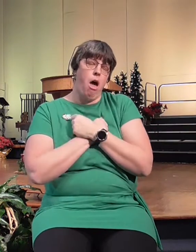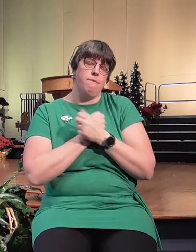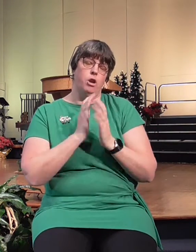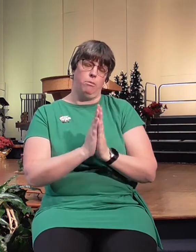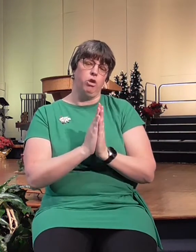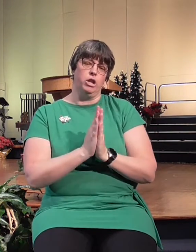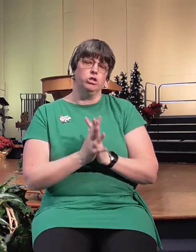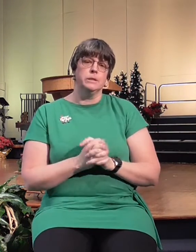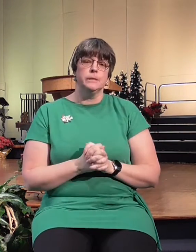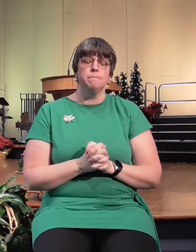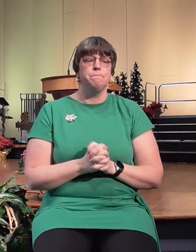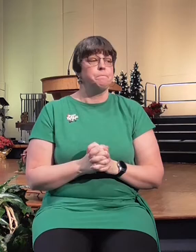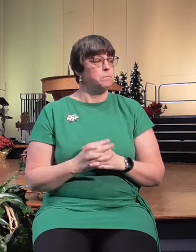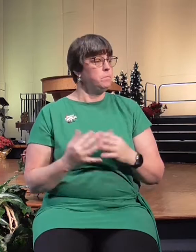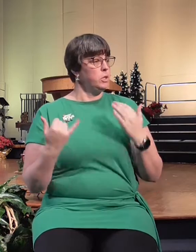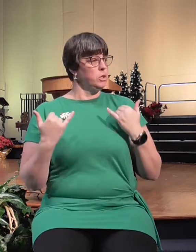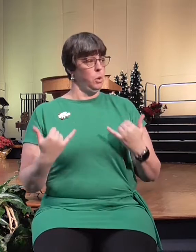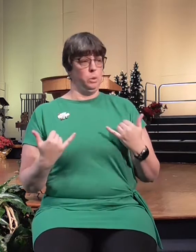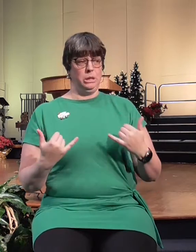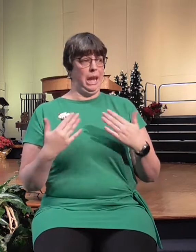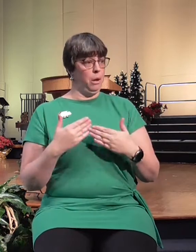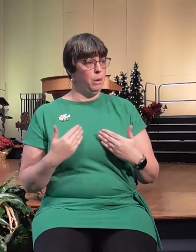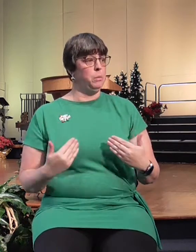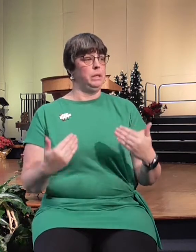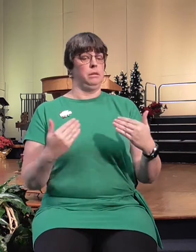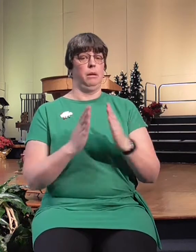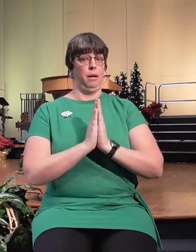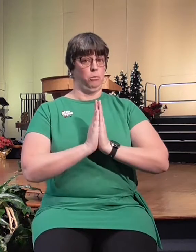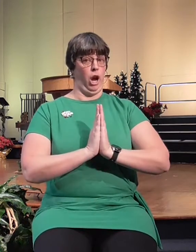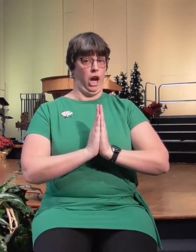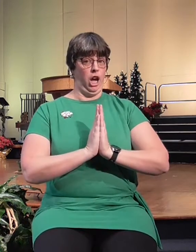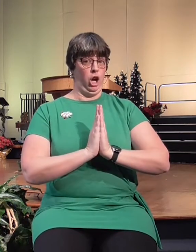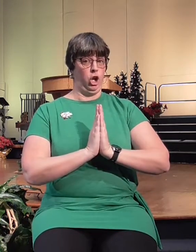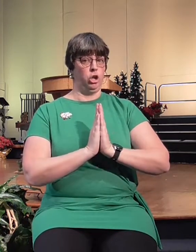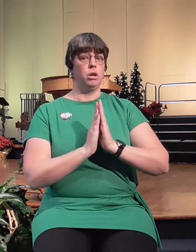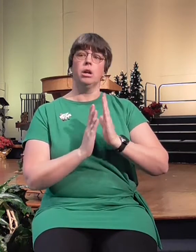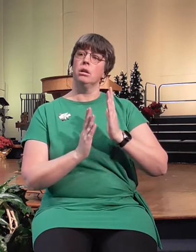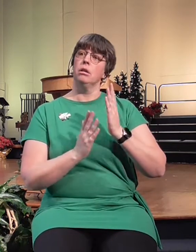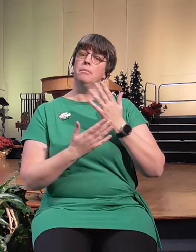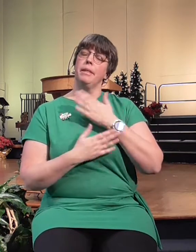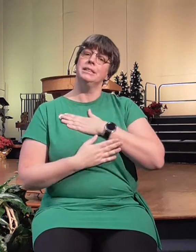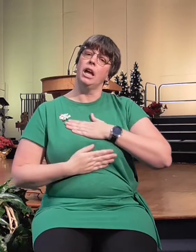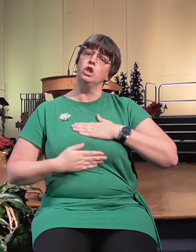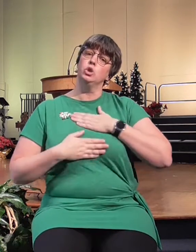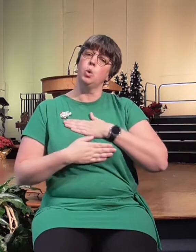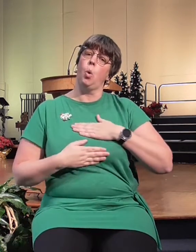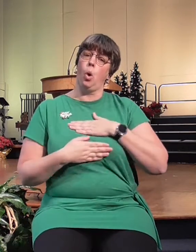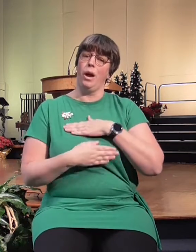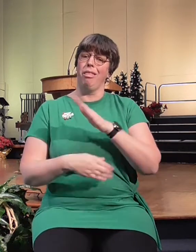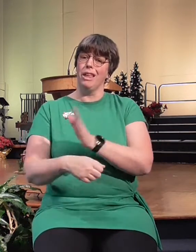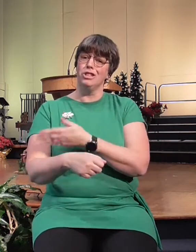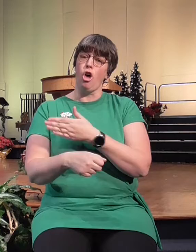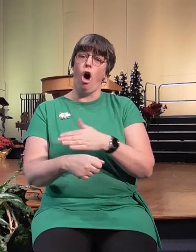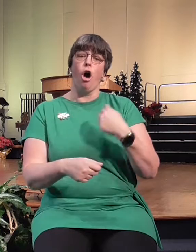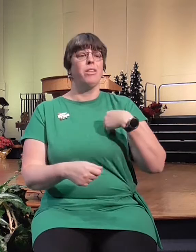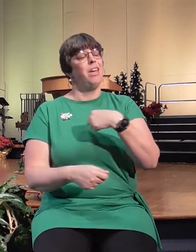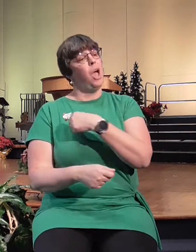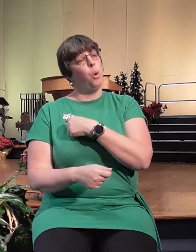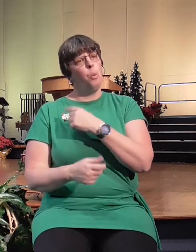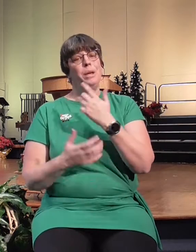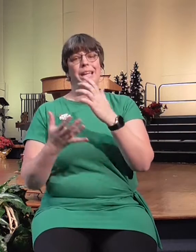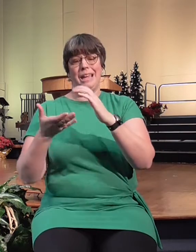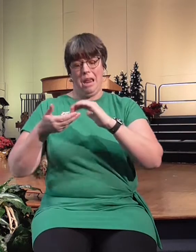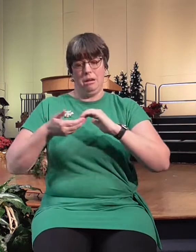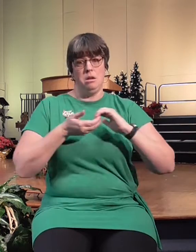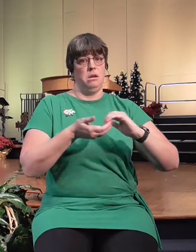to them. And as we go into prayer this morning, we invite you to enjoy the song that we sing together, that we can commune through